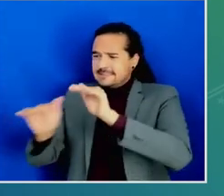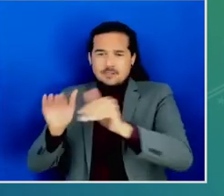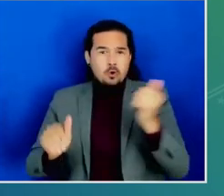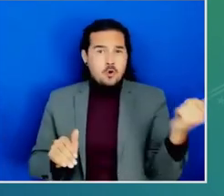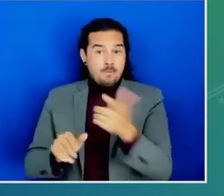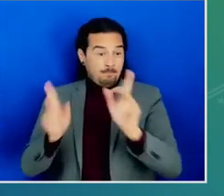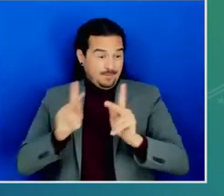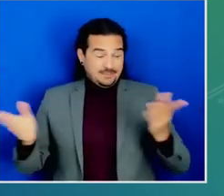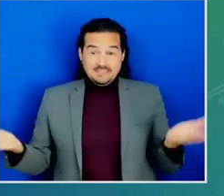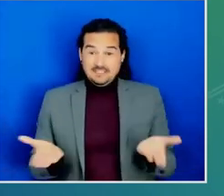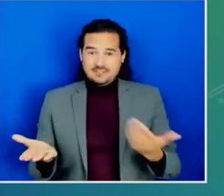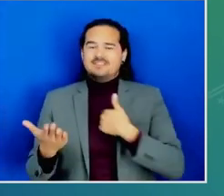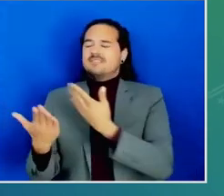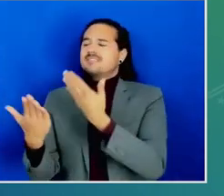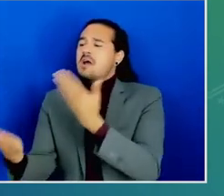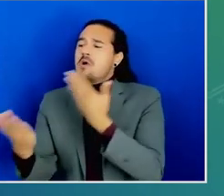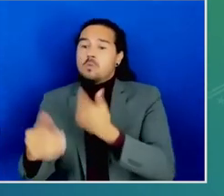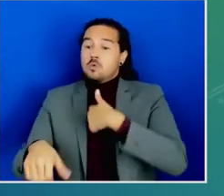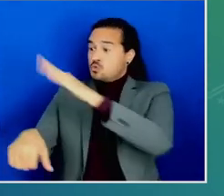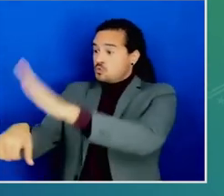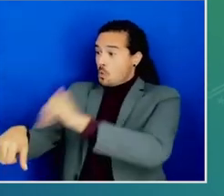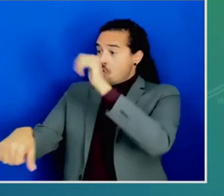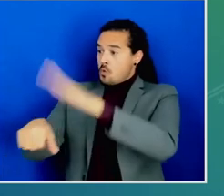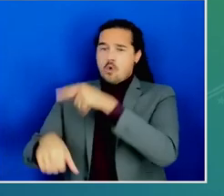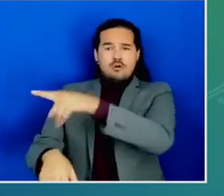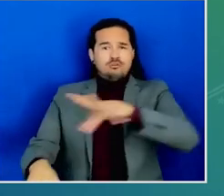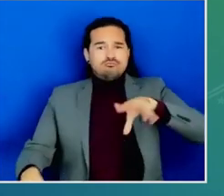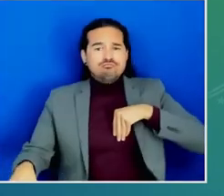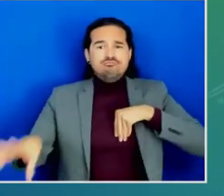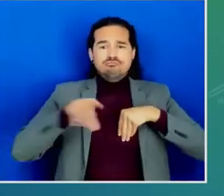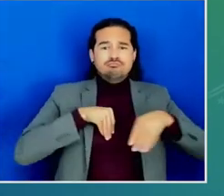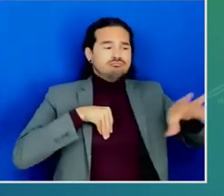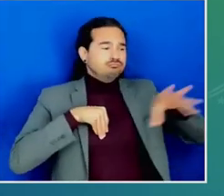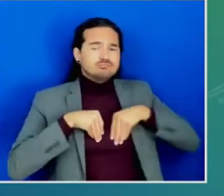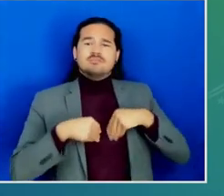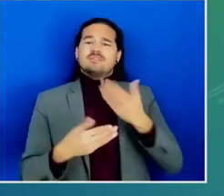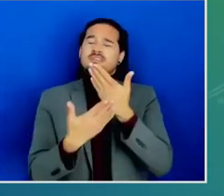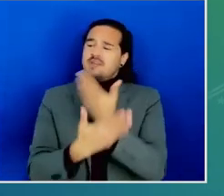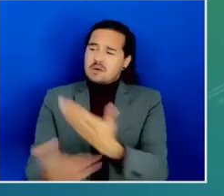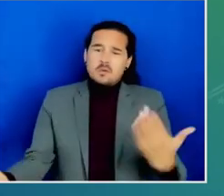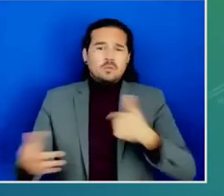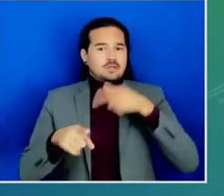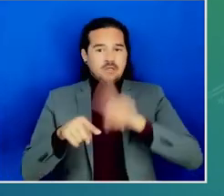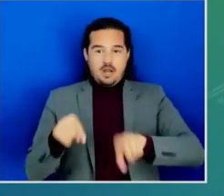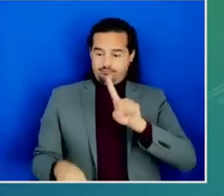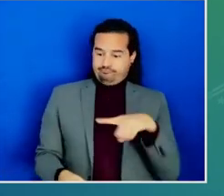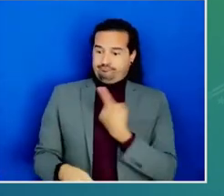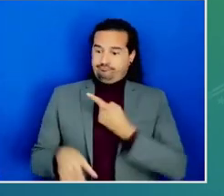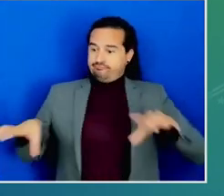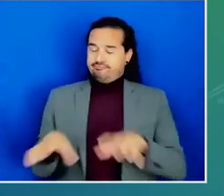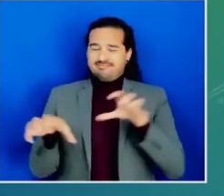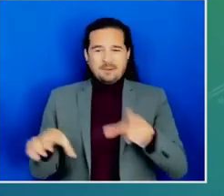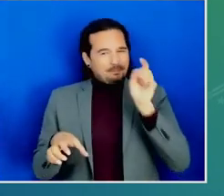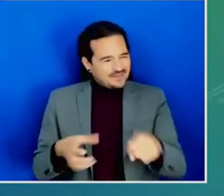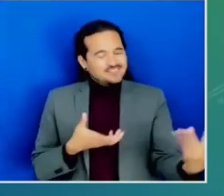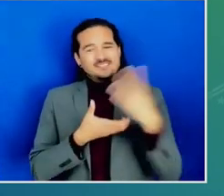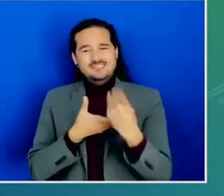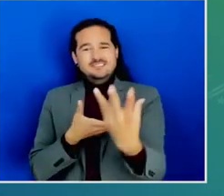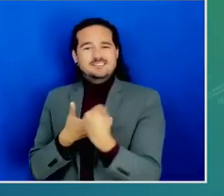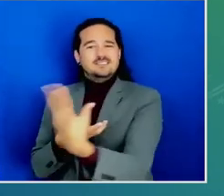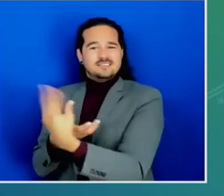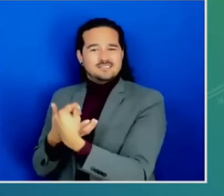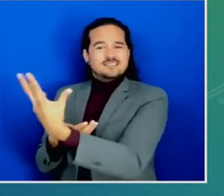could not do this without them. We couldn't do it without you. To the career civil servants at the agencies, I know many of you have